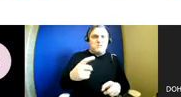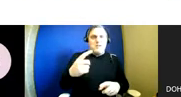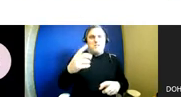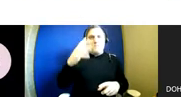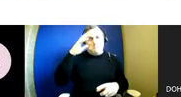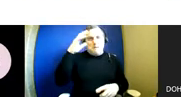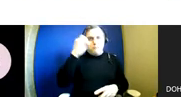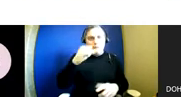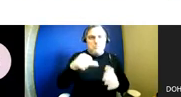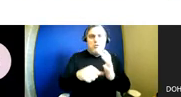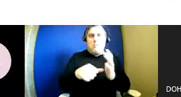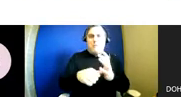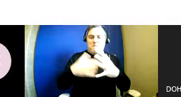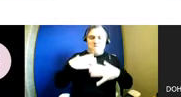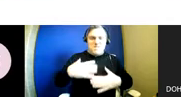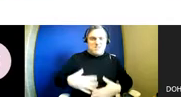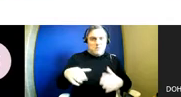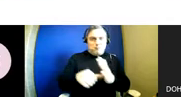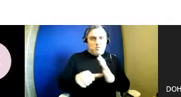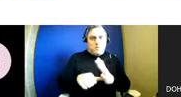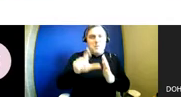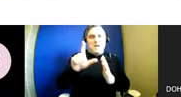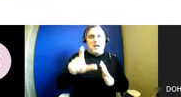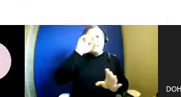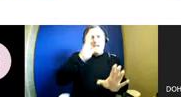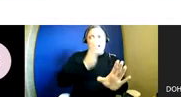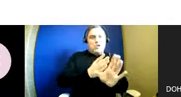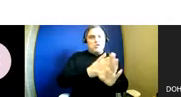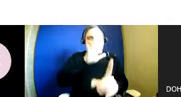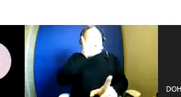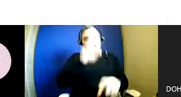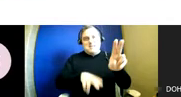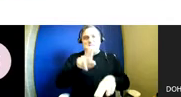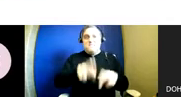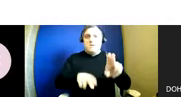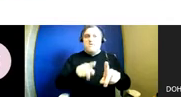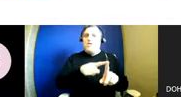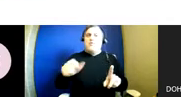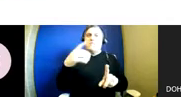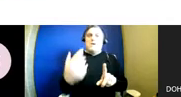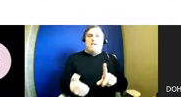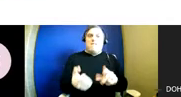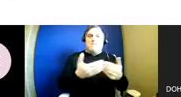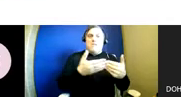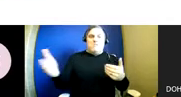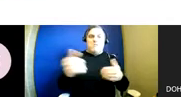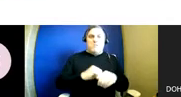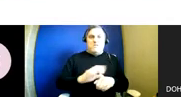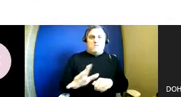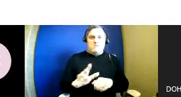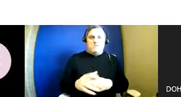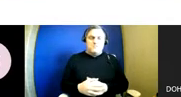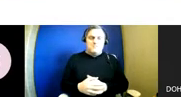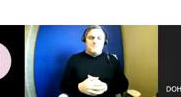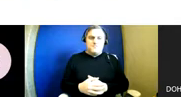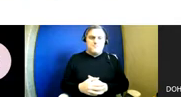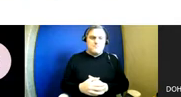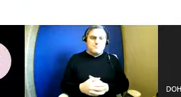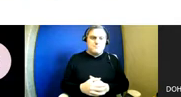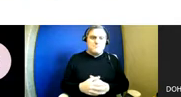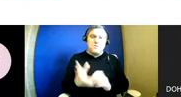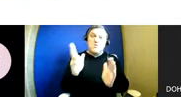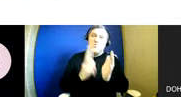memory problems, and a psychological assessment where needed to those people with post-COVID syndrome. Now, normally,